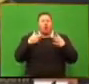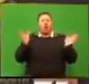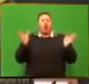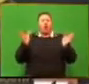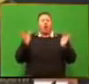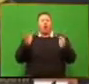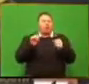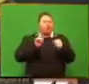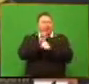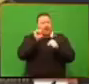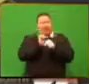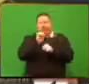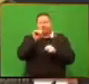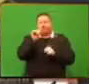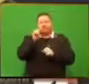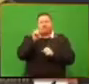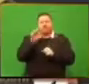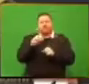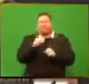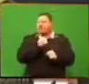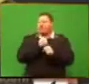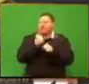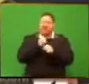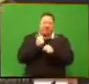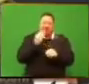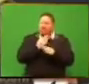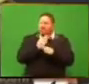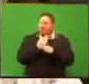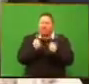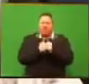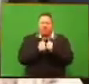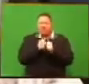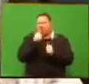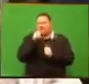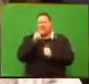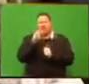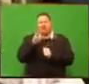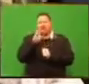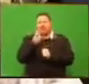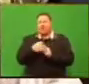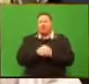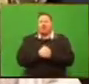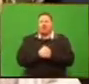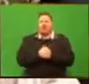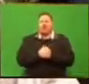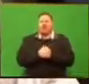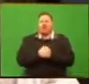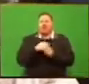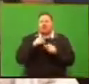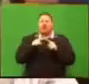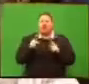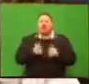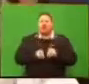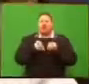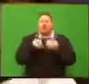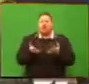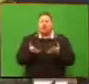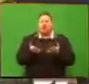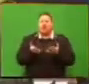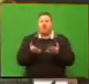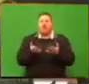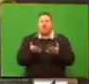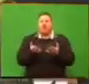many parties that said they will never work with the ANC. But when they were offered blue lights,